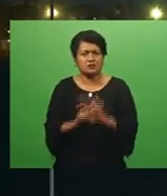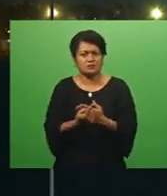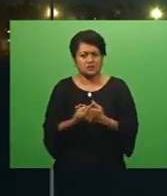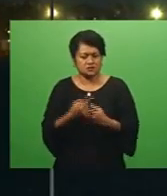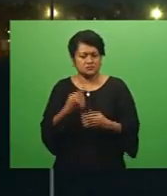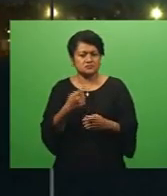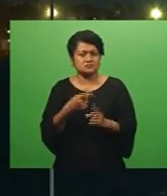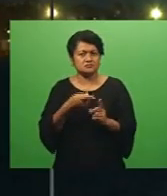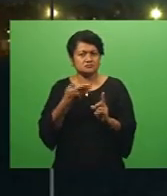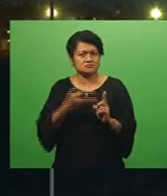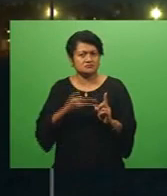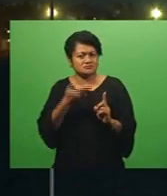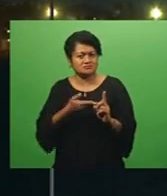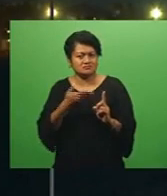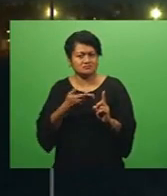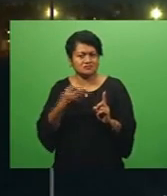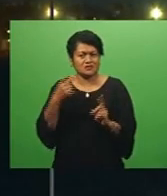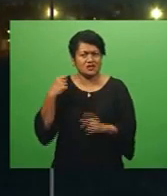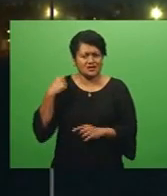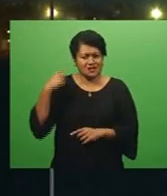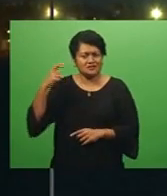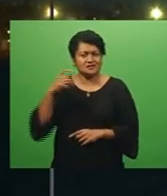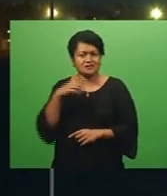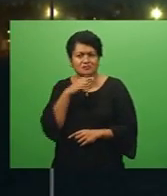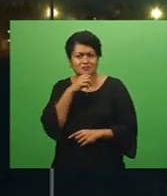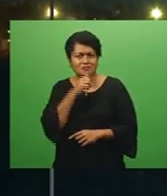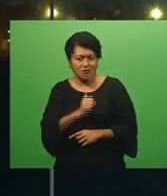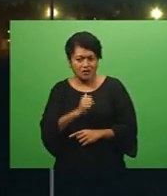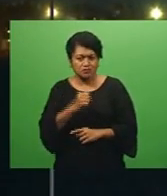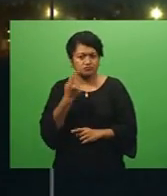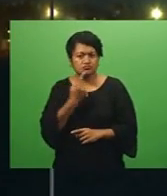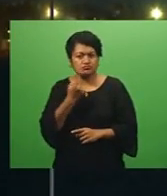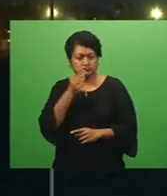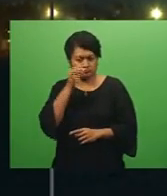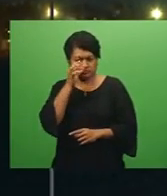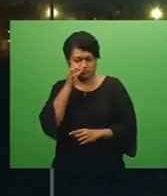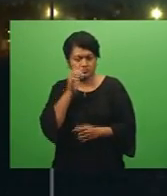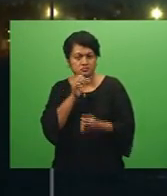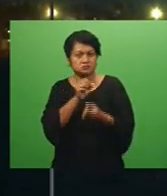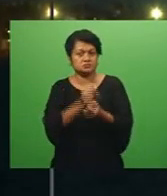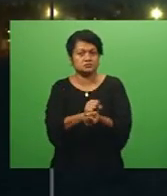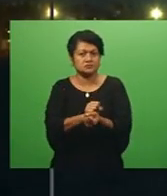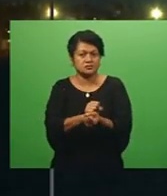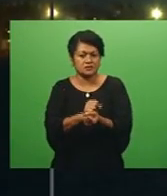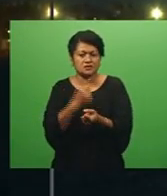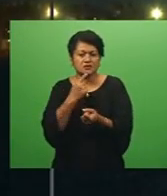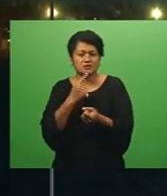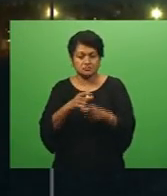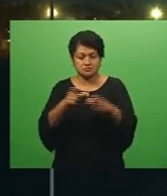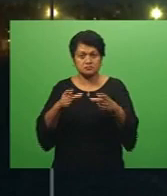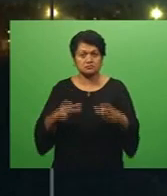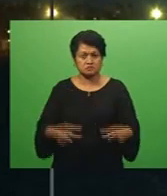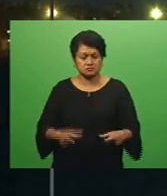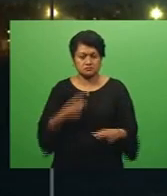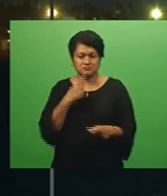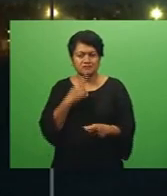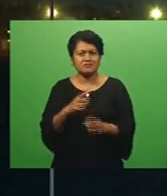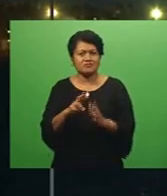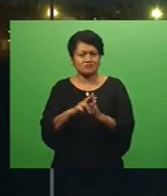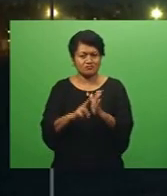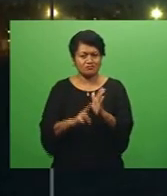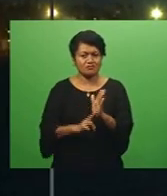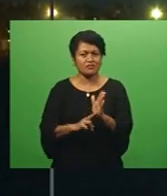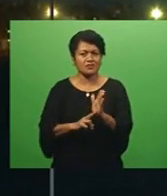national to New Zealand for drug-related charges. The Office of the Director of Public Prosecutions filed a motion and affidavit this